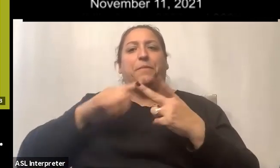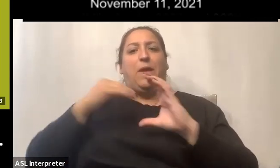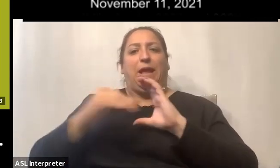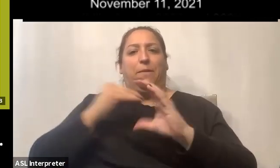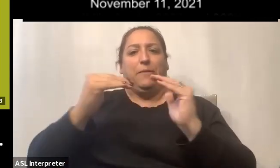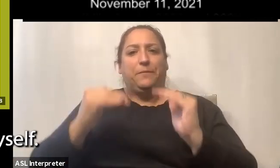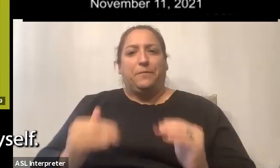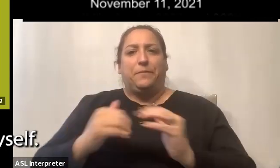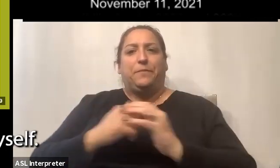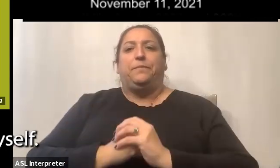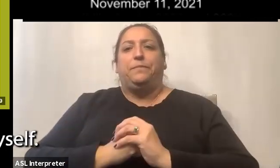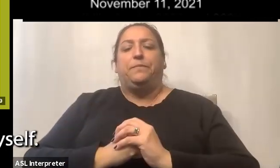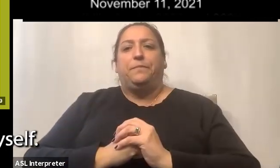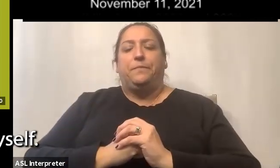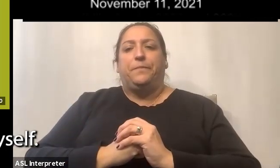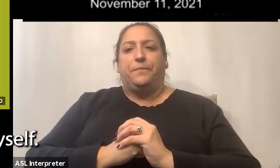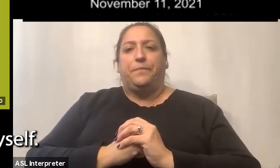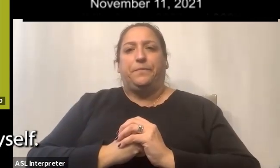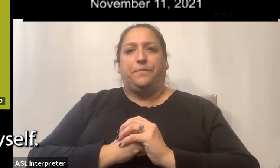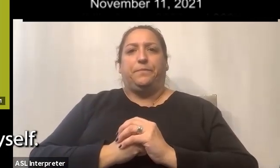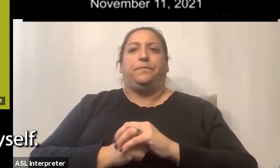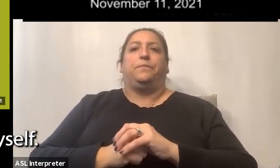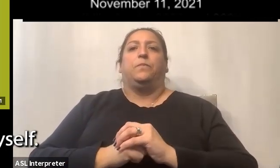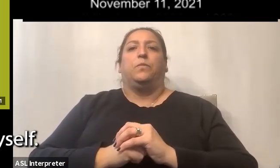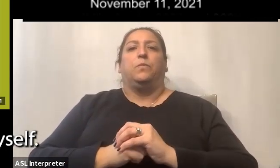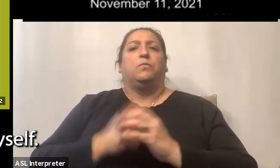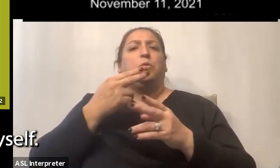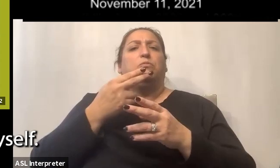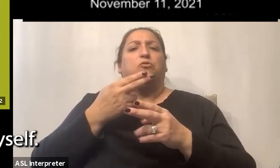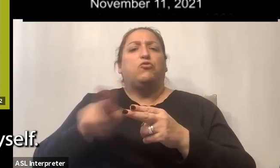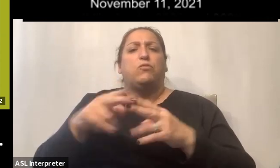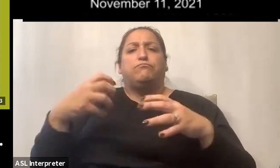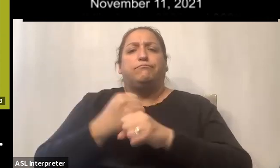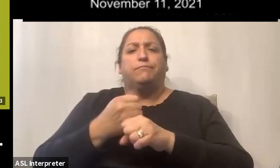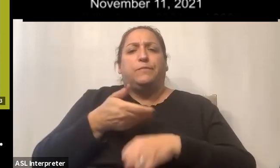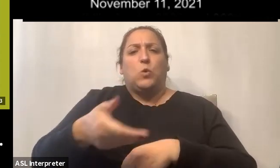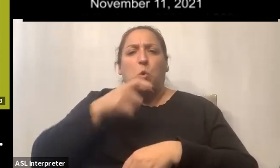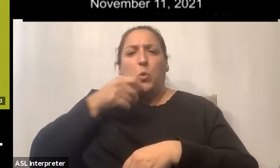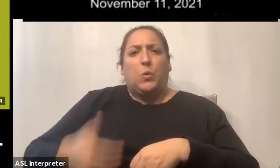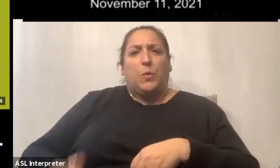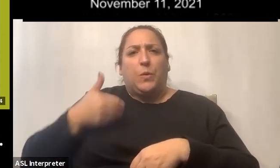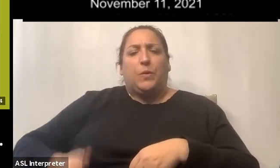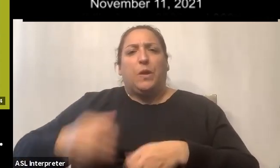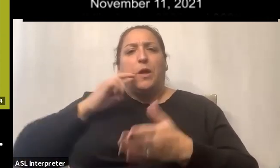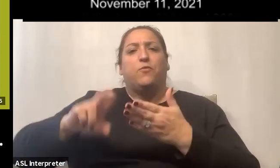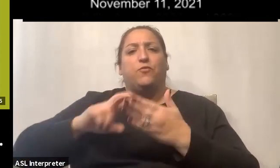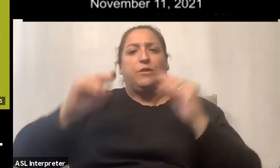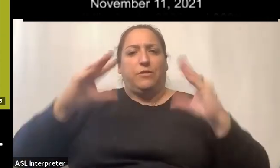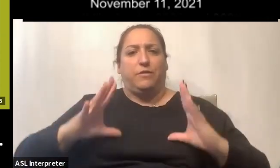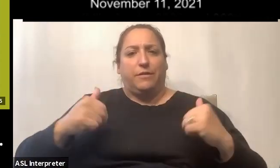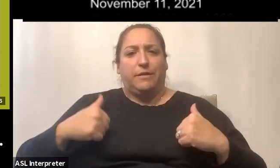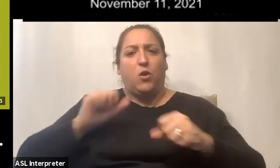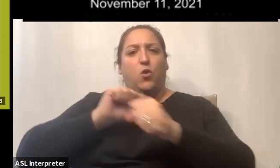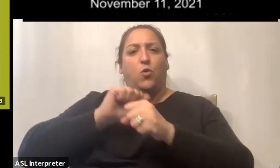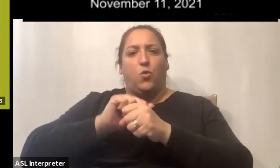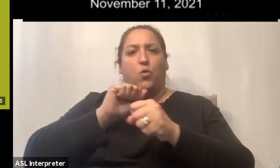which is sarmistha.talukdar@gmail.com. So a small introduction to myself. I'm a research instructor working on cancer